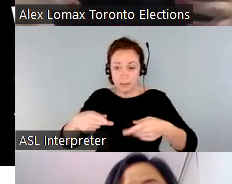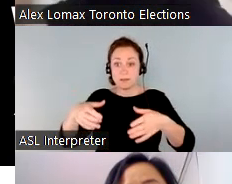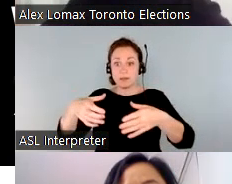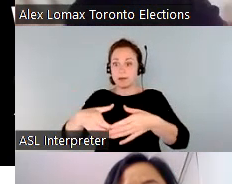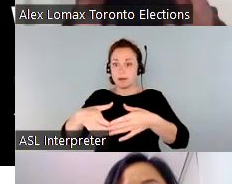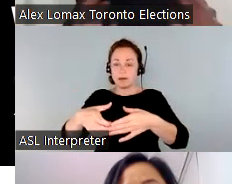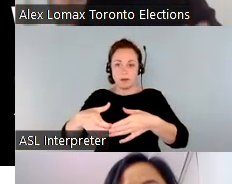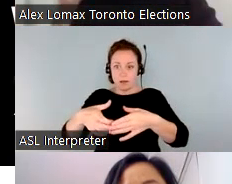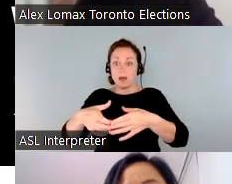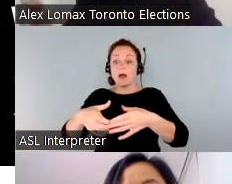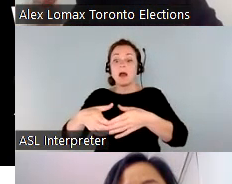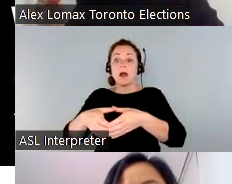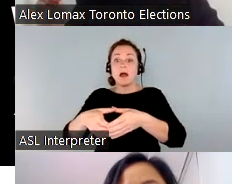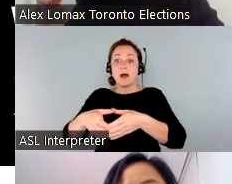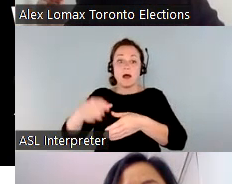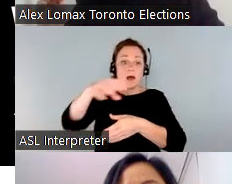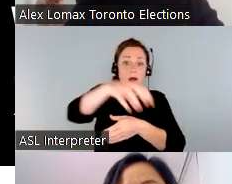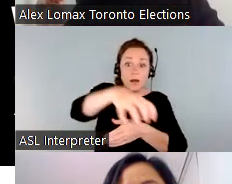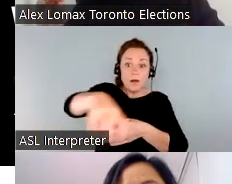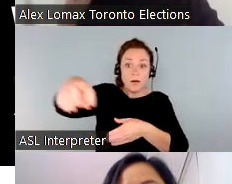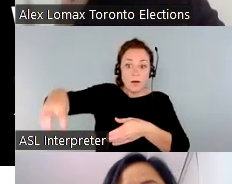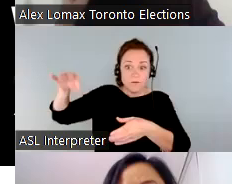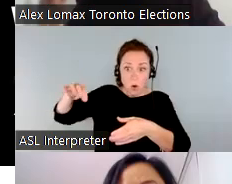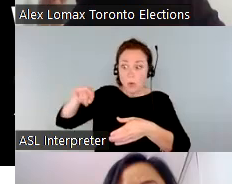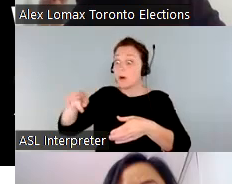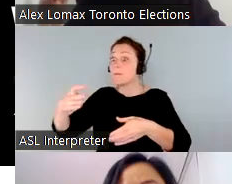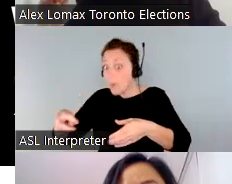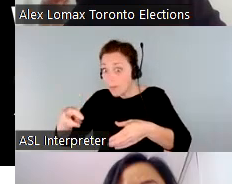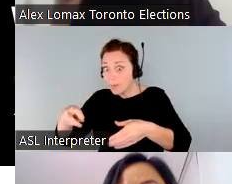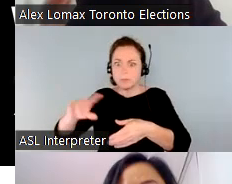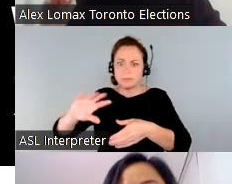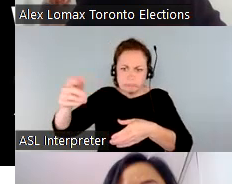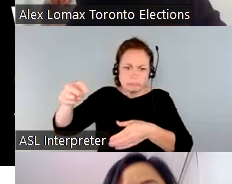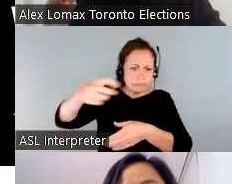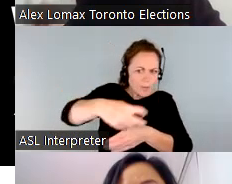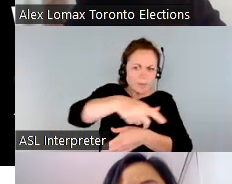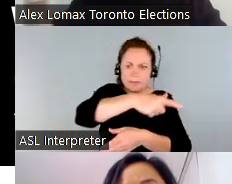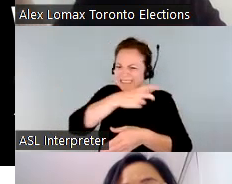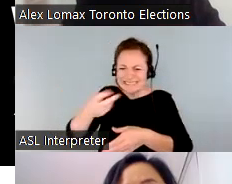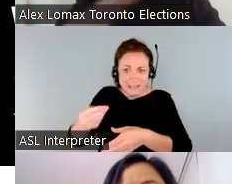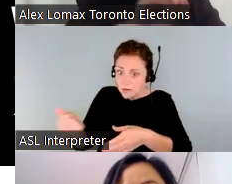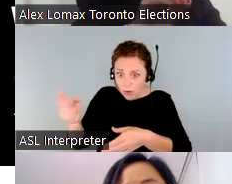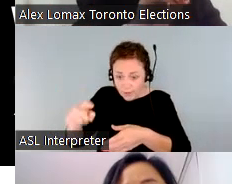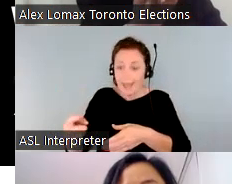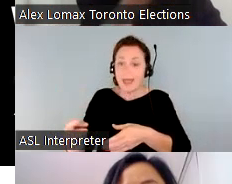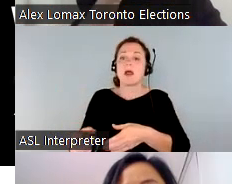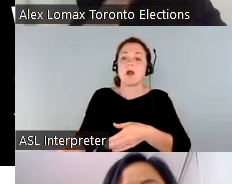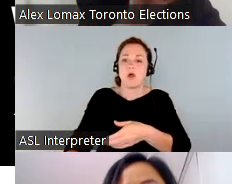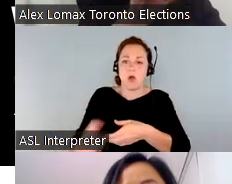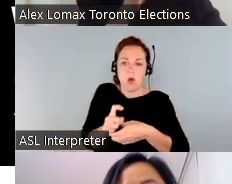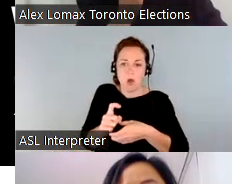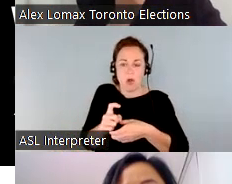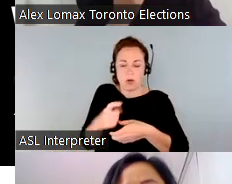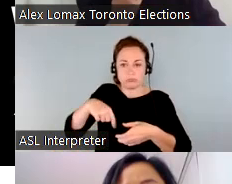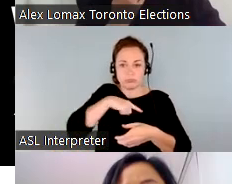polling stations around them, and any issues that we have at the polling station that the polling station staff aren't able to solve, they call it into us at